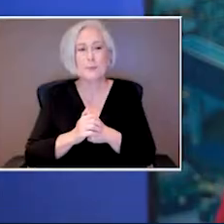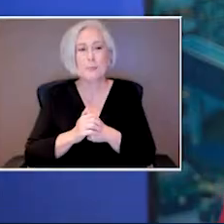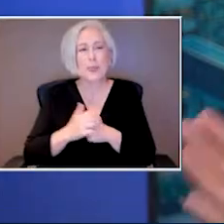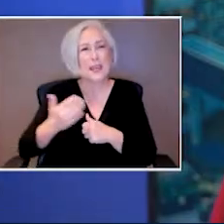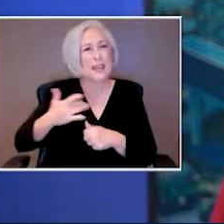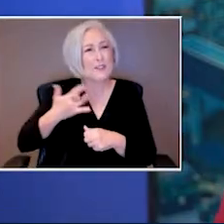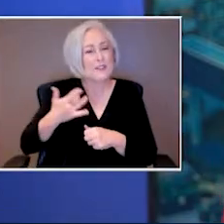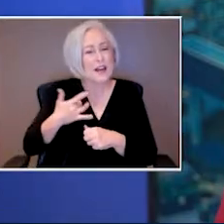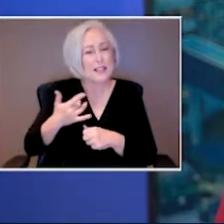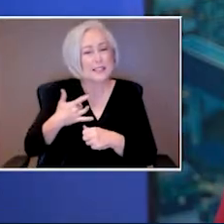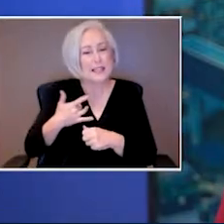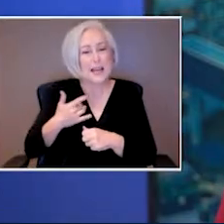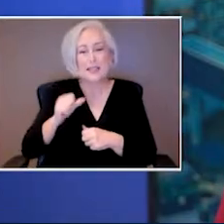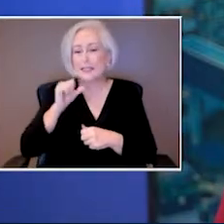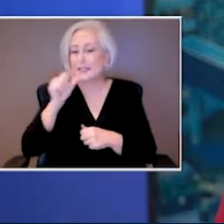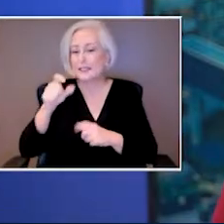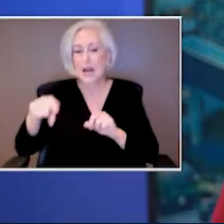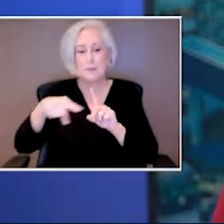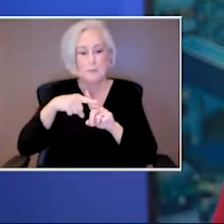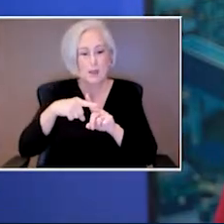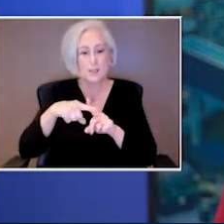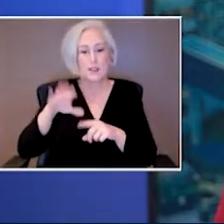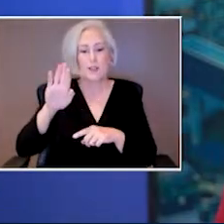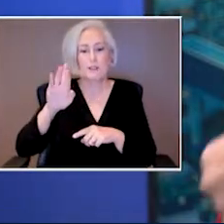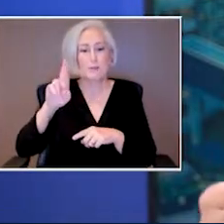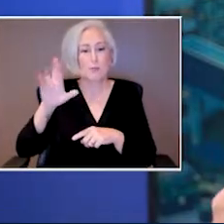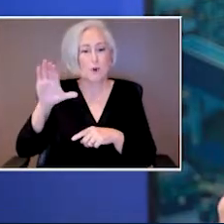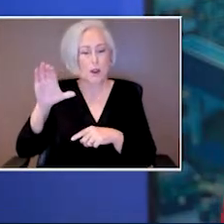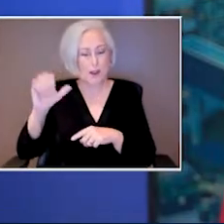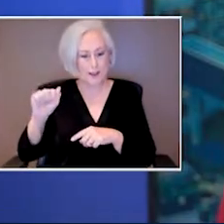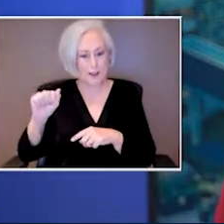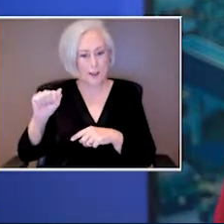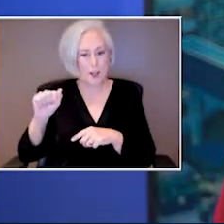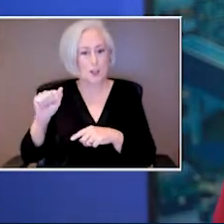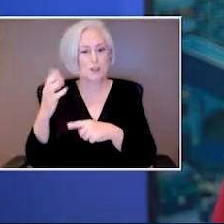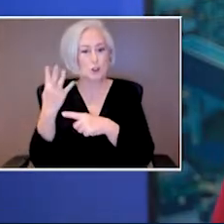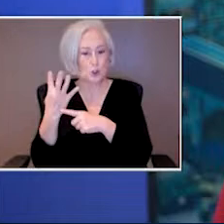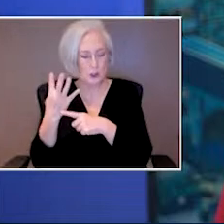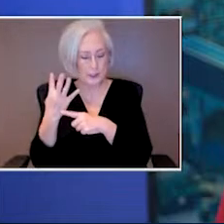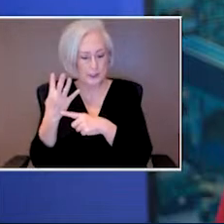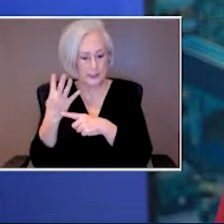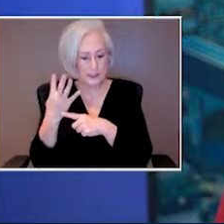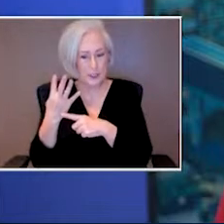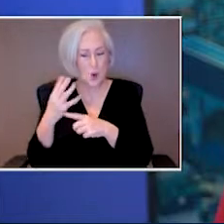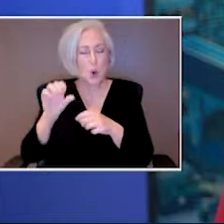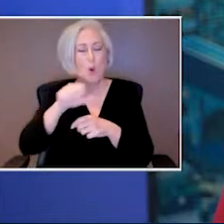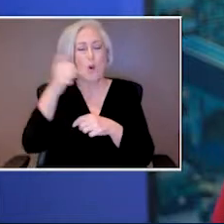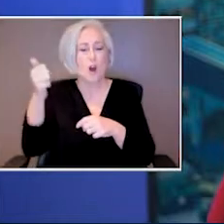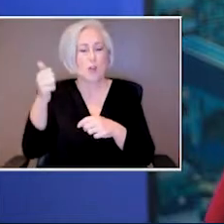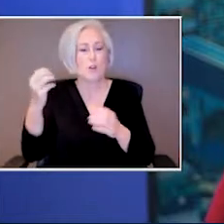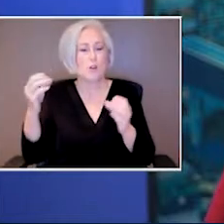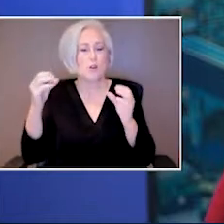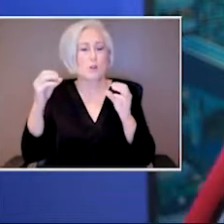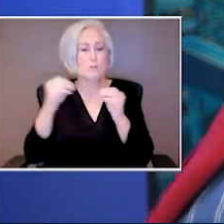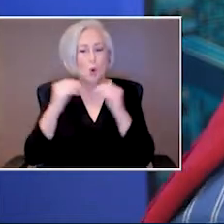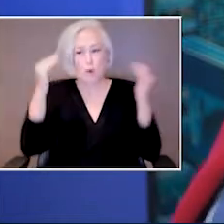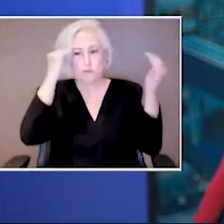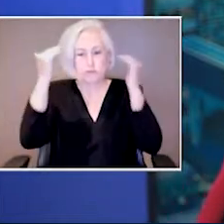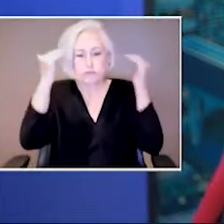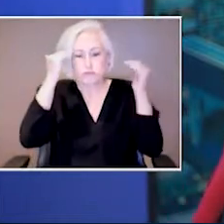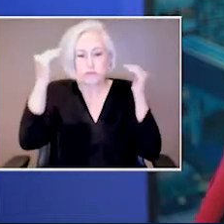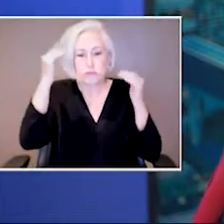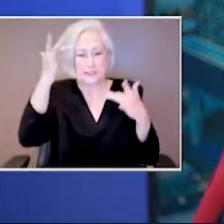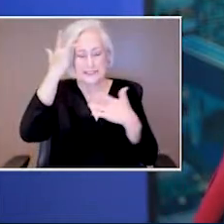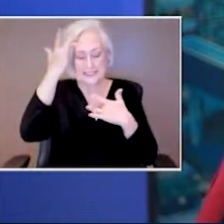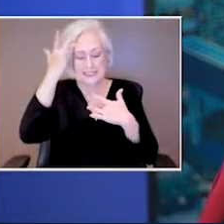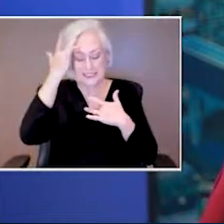test positive for the BRCA gene or some of those larger, more known diseases that could signal